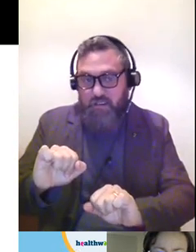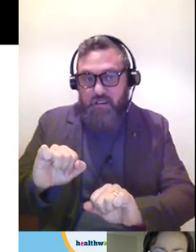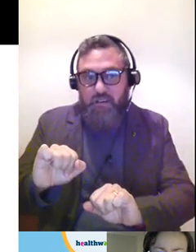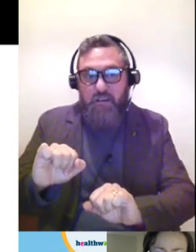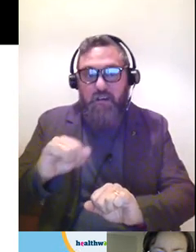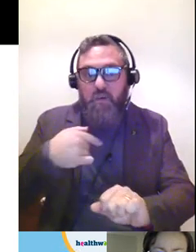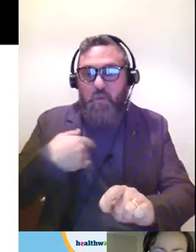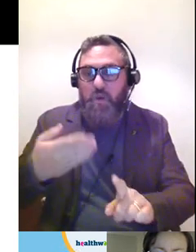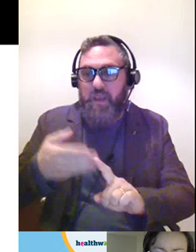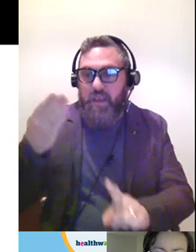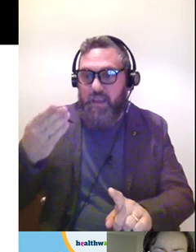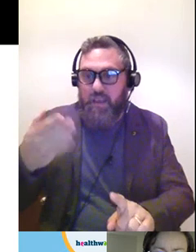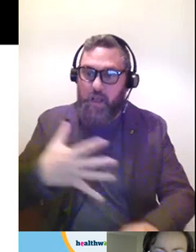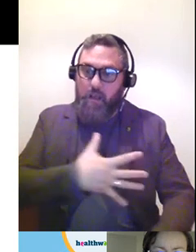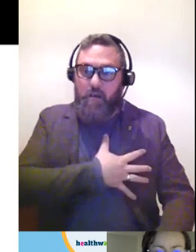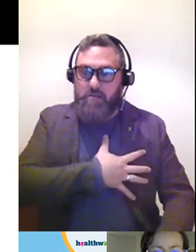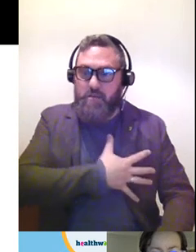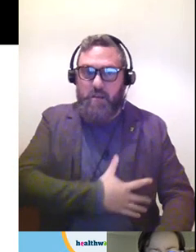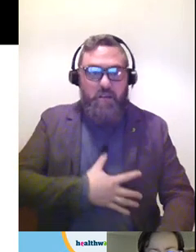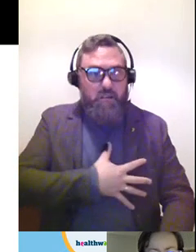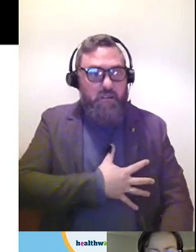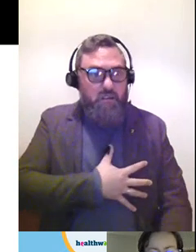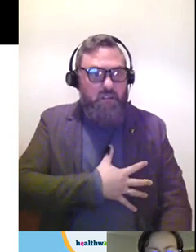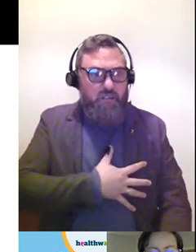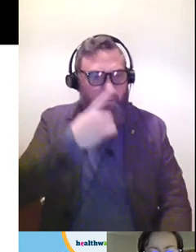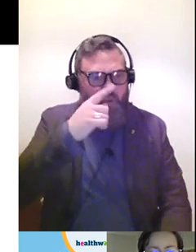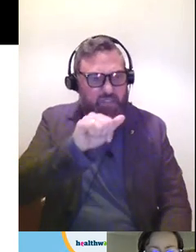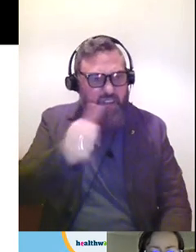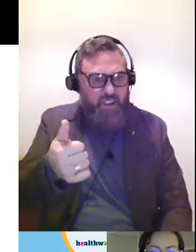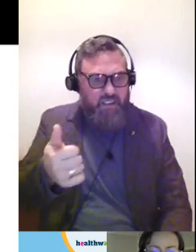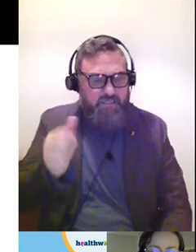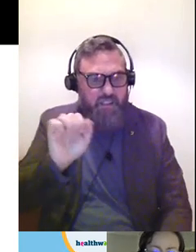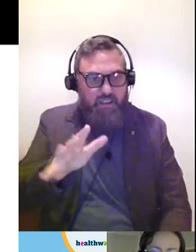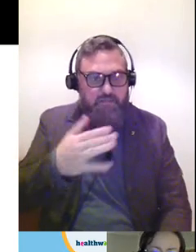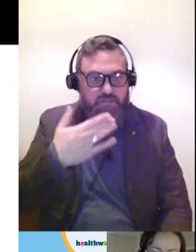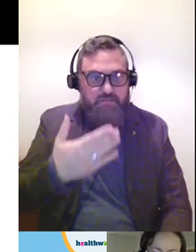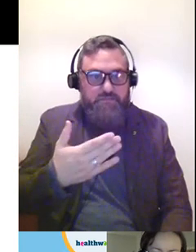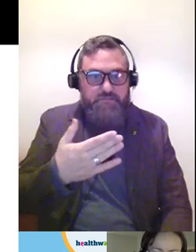We've identified cardiovascular. Could we move on to the next slide? Sorry.